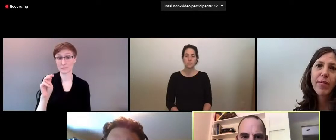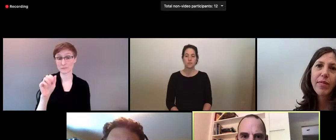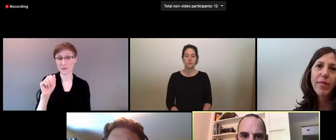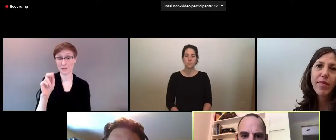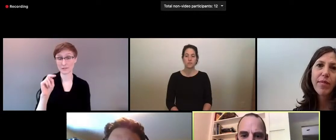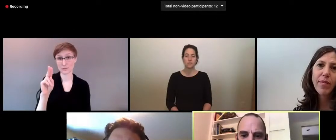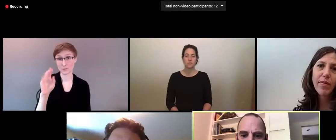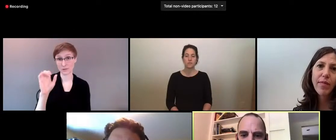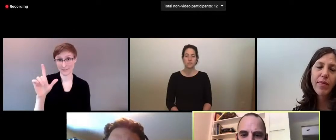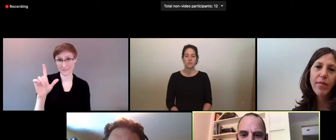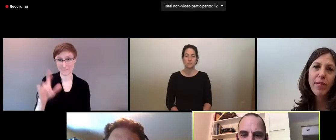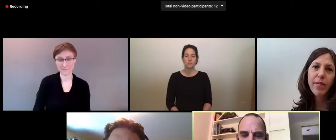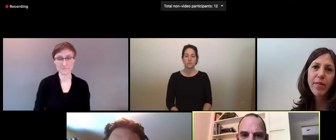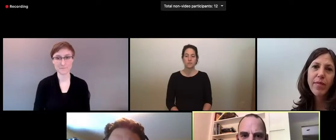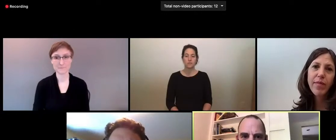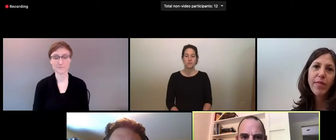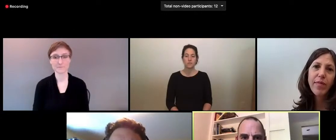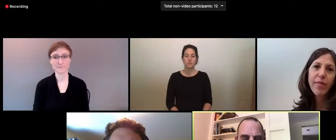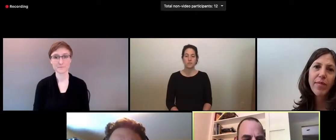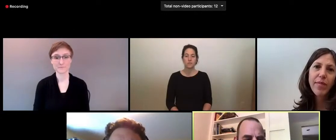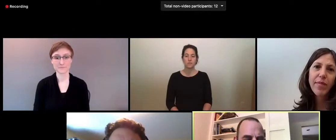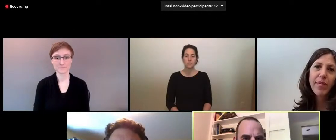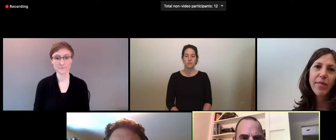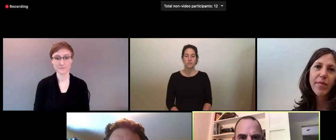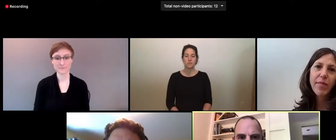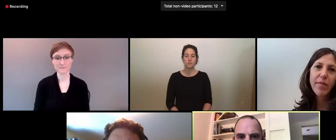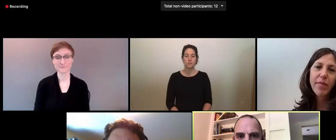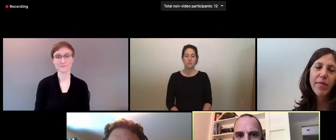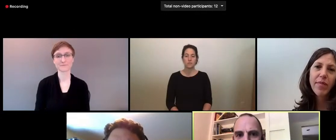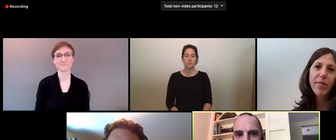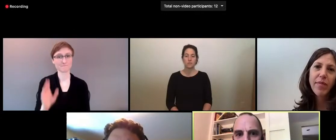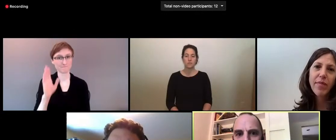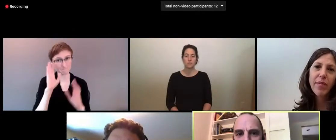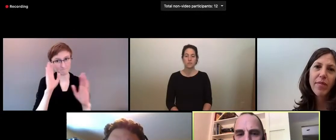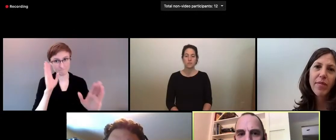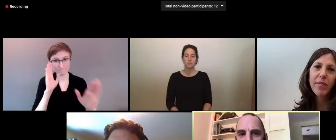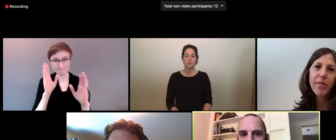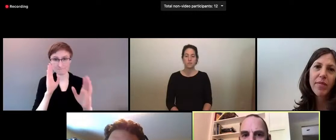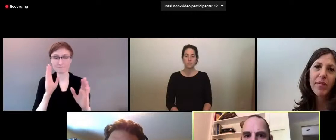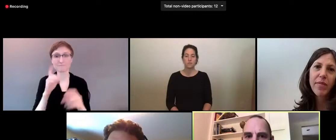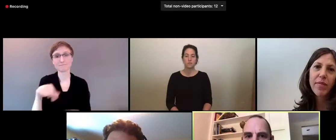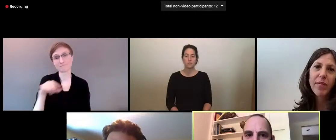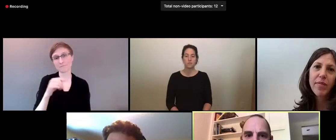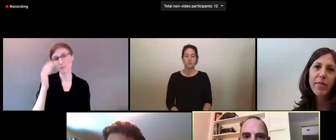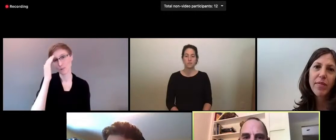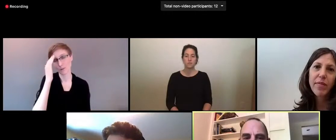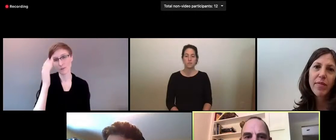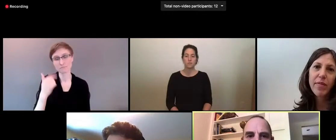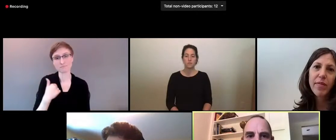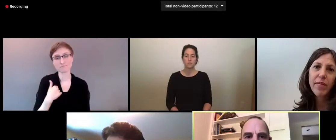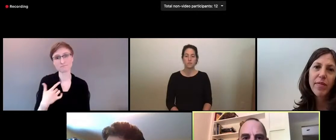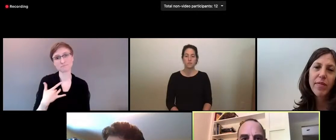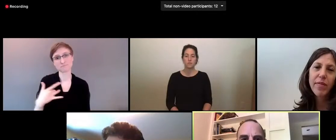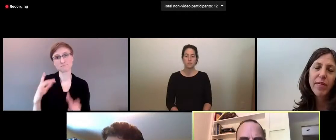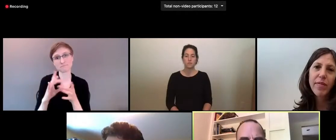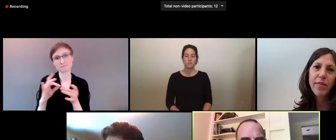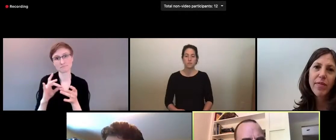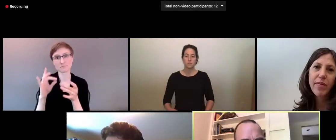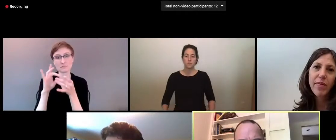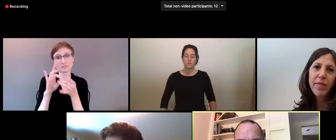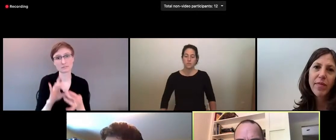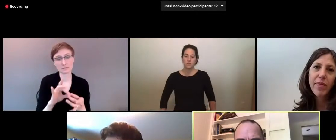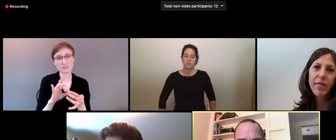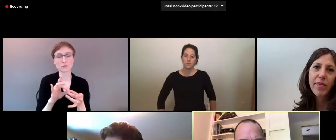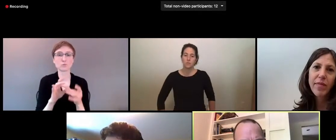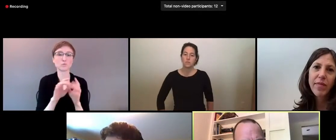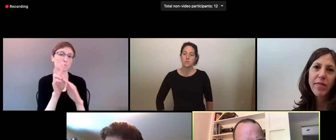Hi, everyone. As you know, I usually keep my remarks around the topic of modeling and projection.